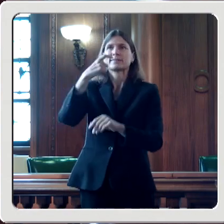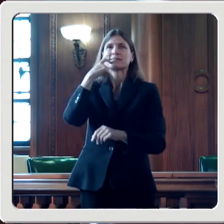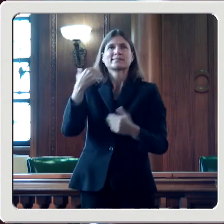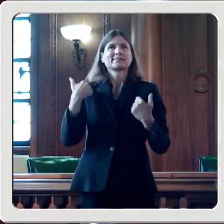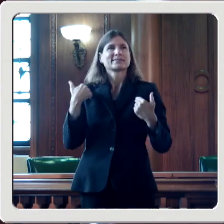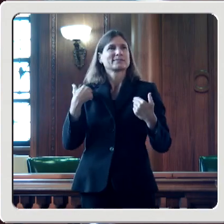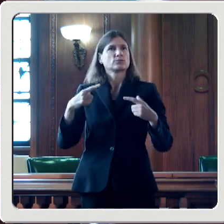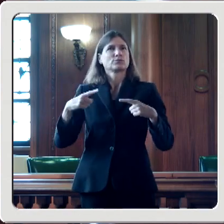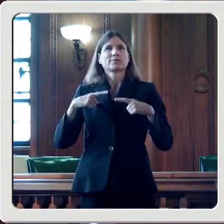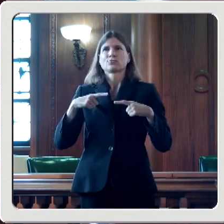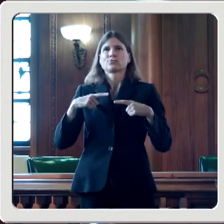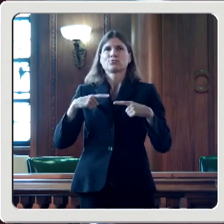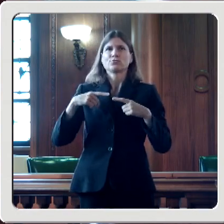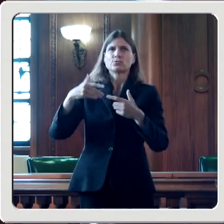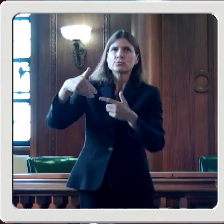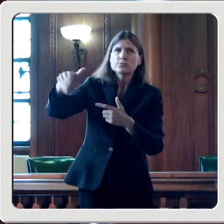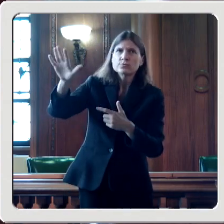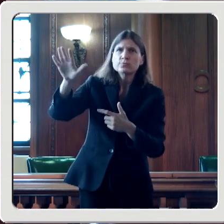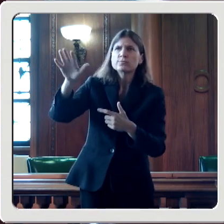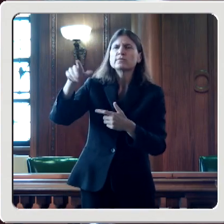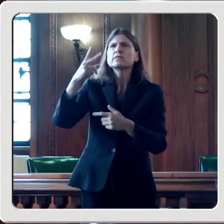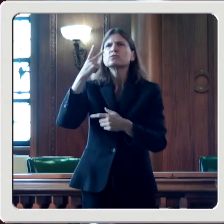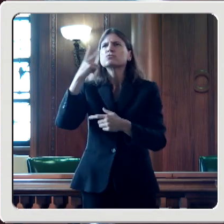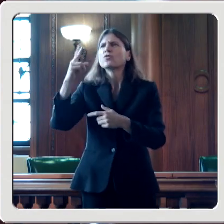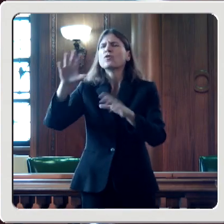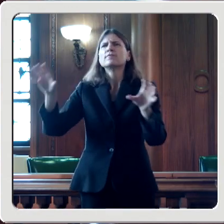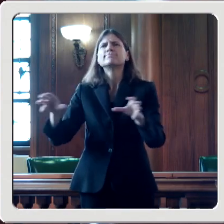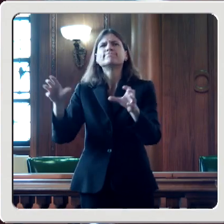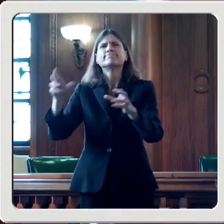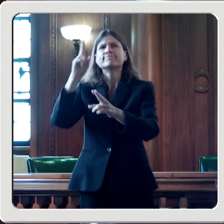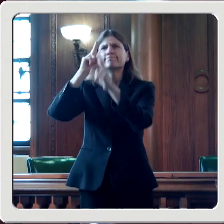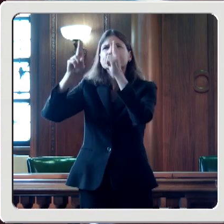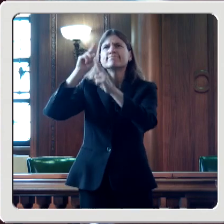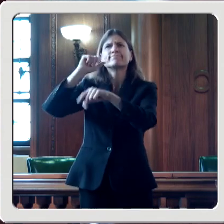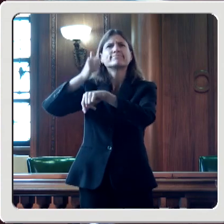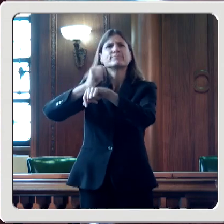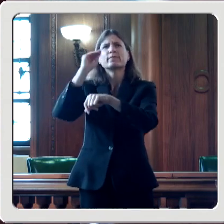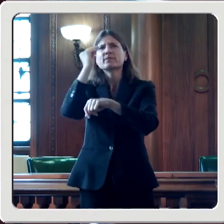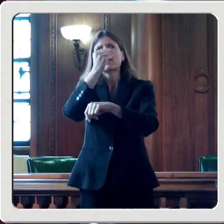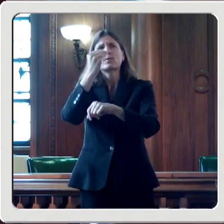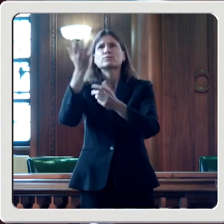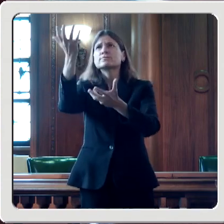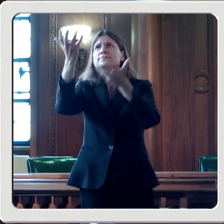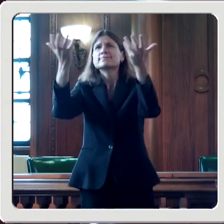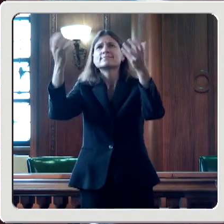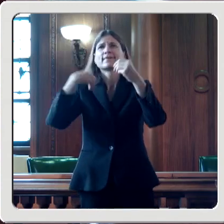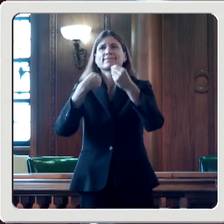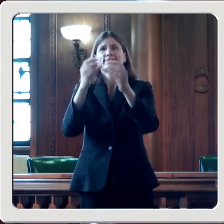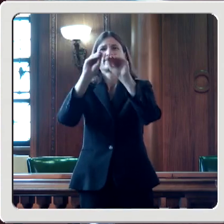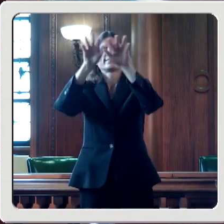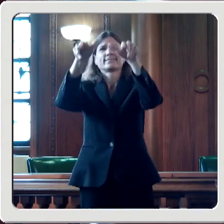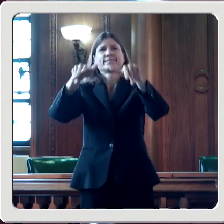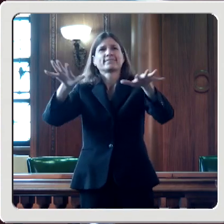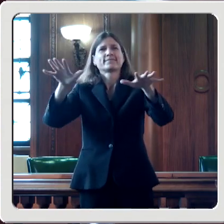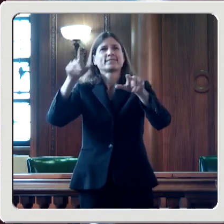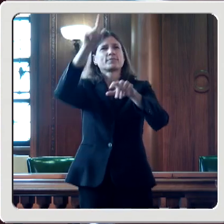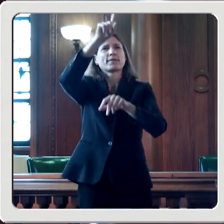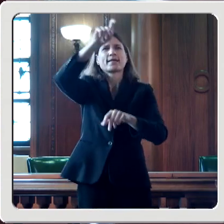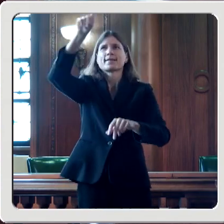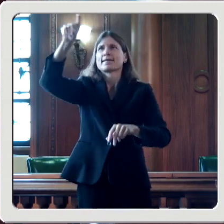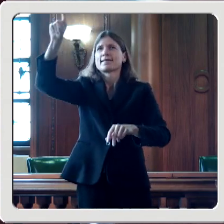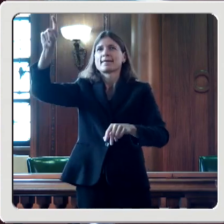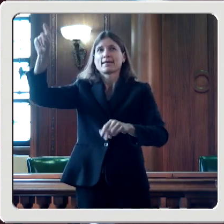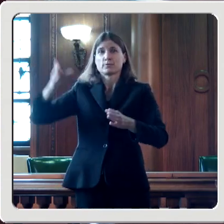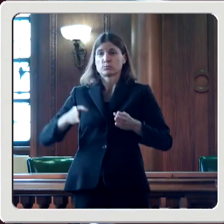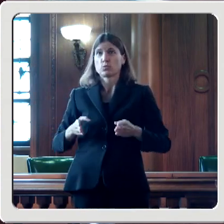pots, which look fantastic, not only in the Orchard area, but they come from Pasco Road all the way to Boston Road and into the